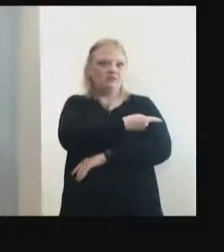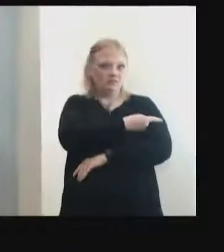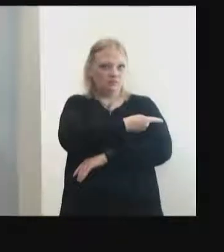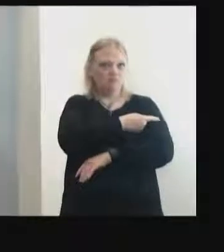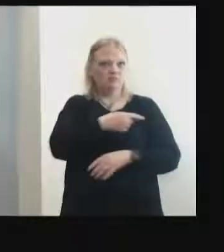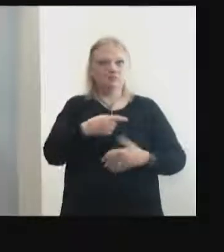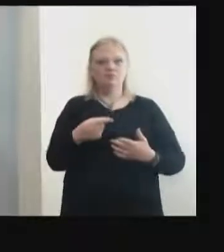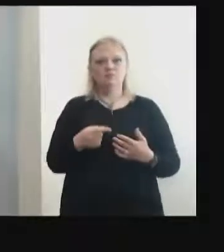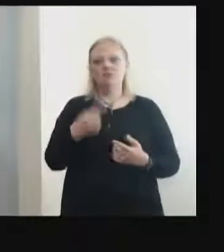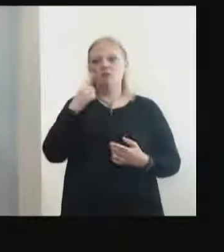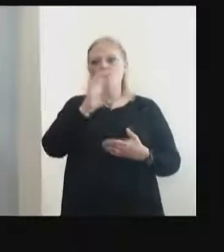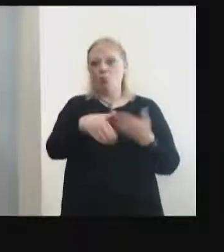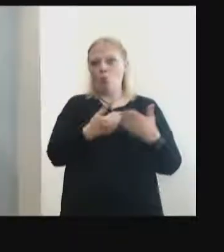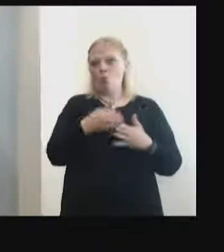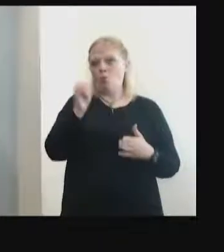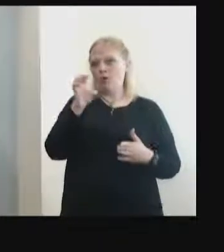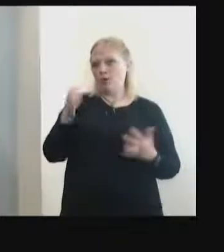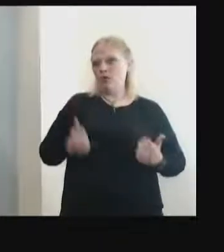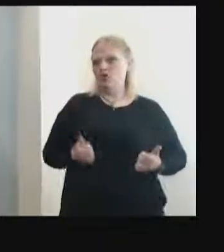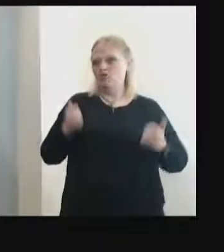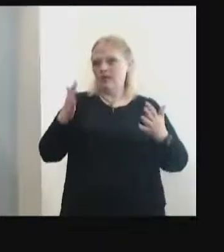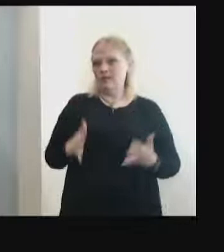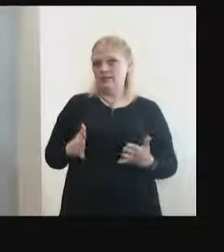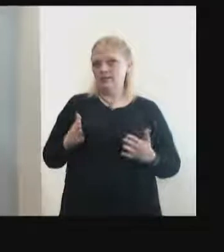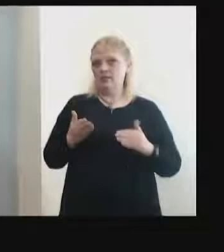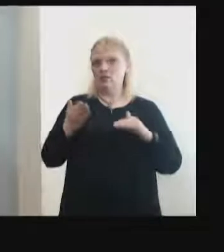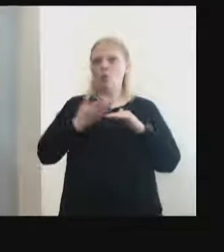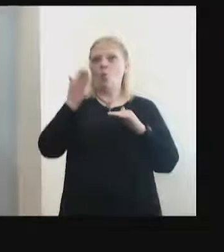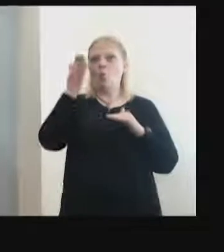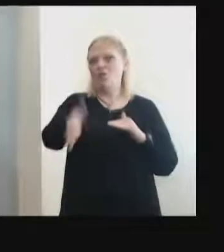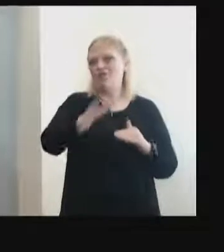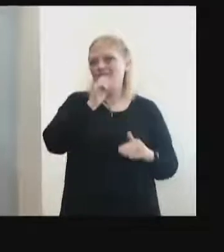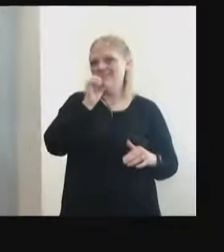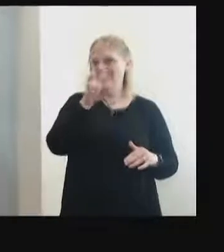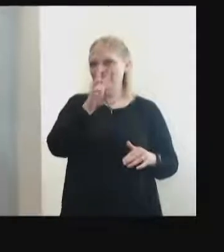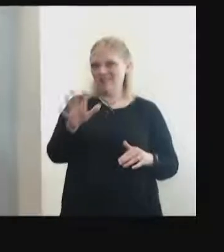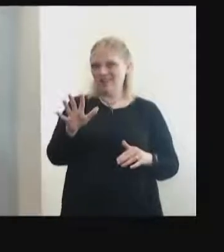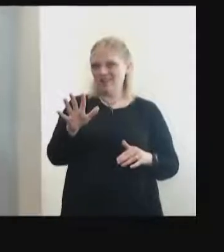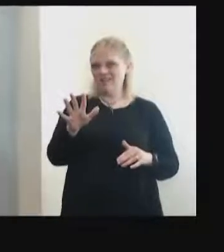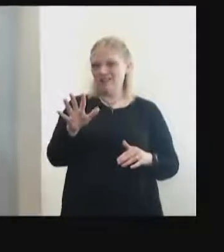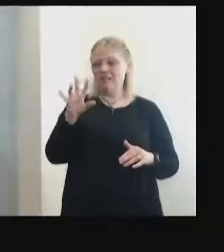So among all the Erie County residents who are over the age of 65,